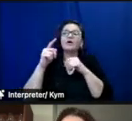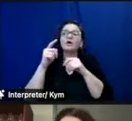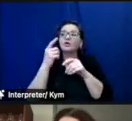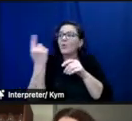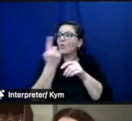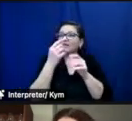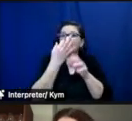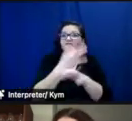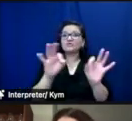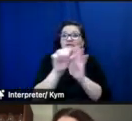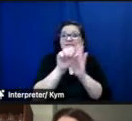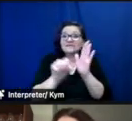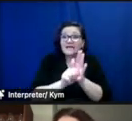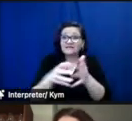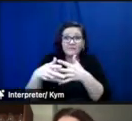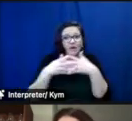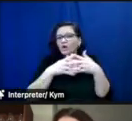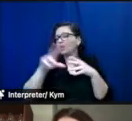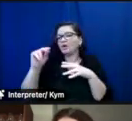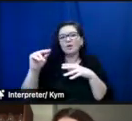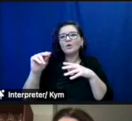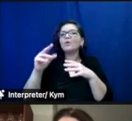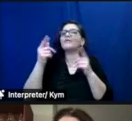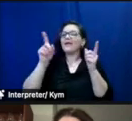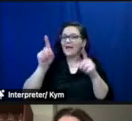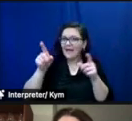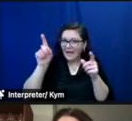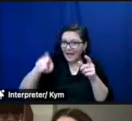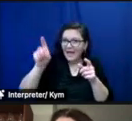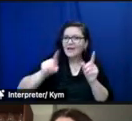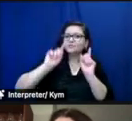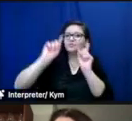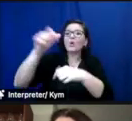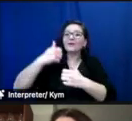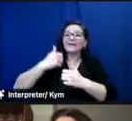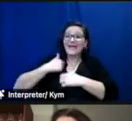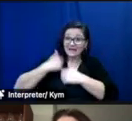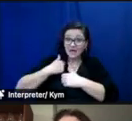So he eventually, in 1850, he went to Canada and he opened the first